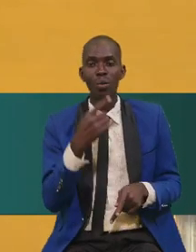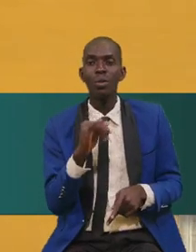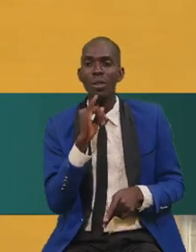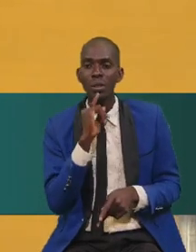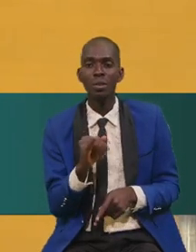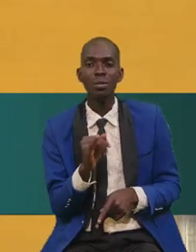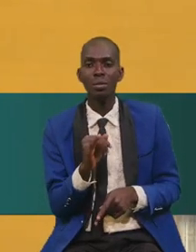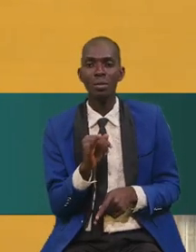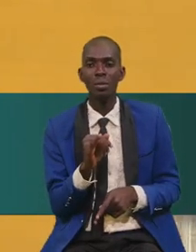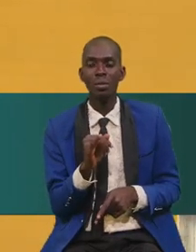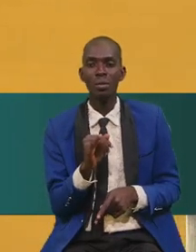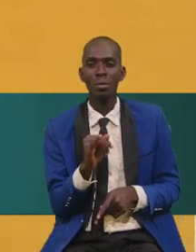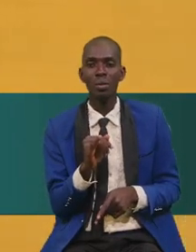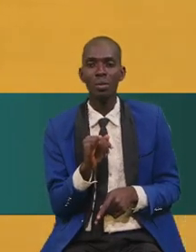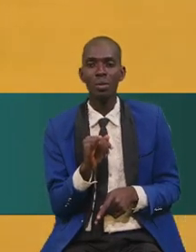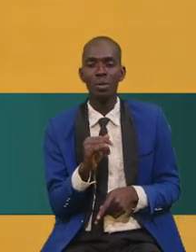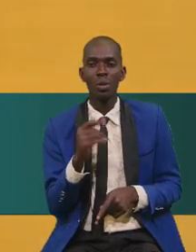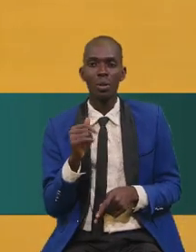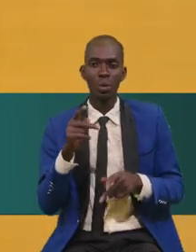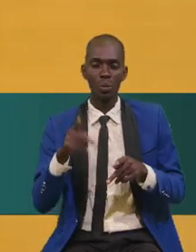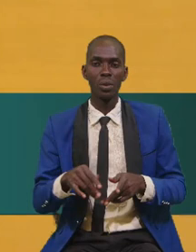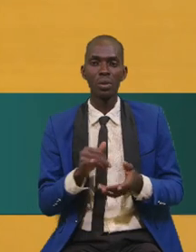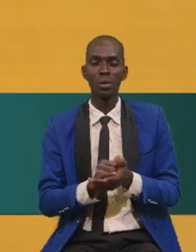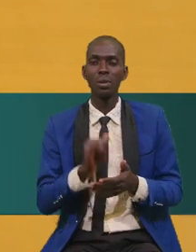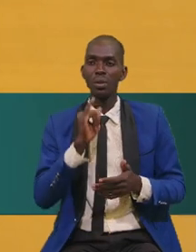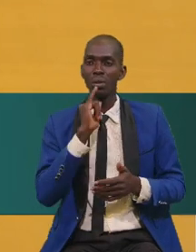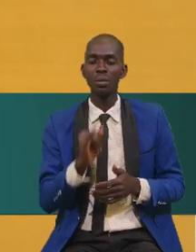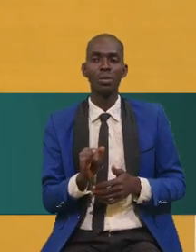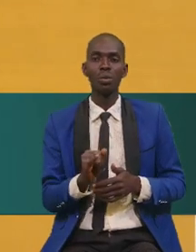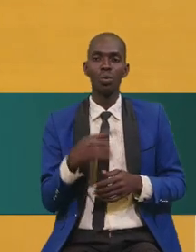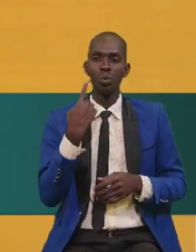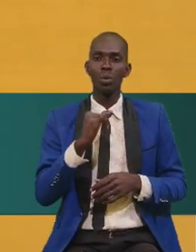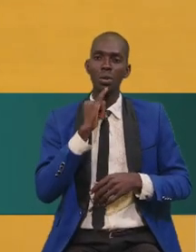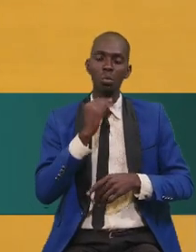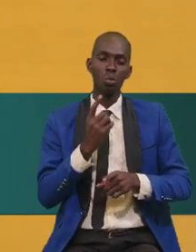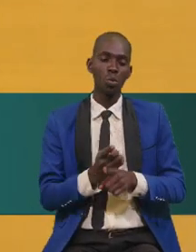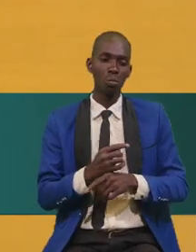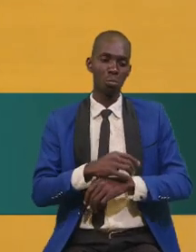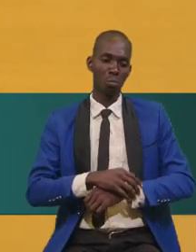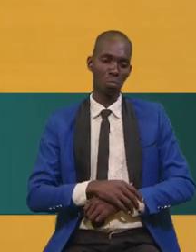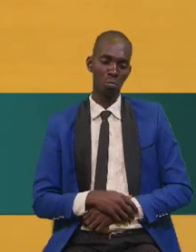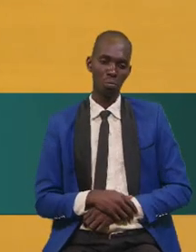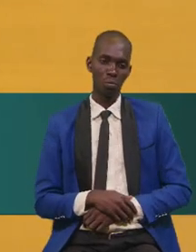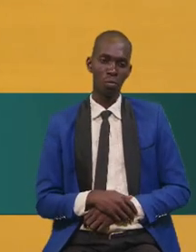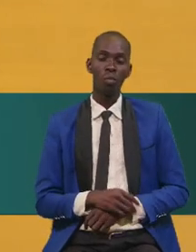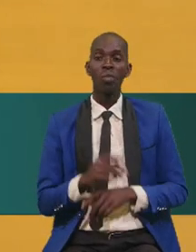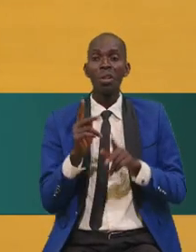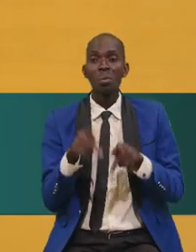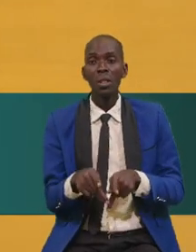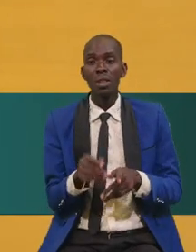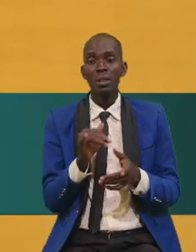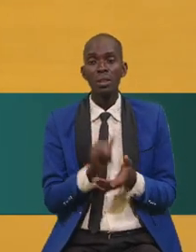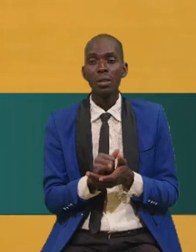person who is laid back, a person who is just sitting down, a person who is inactive,